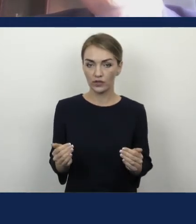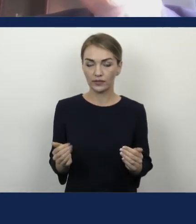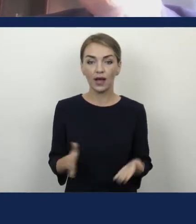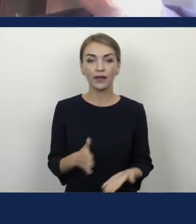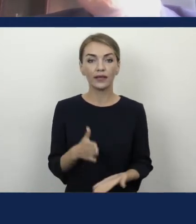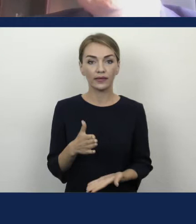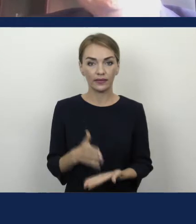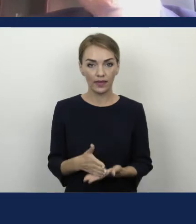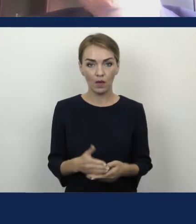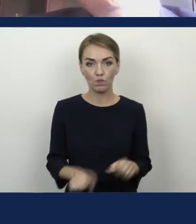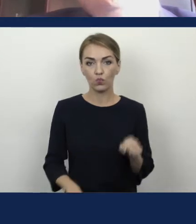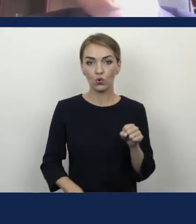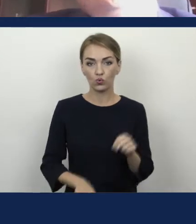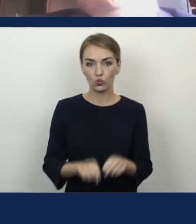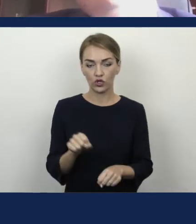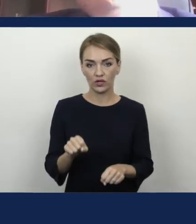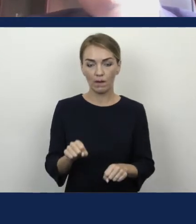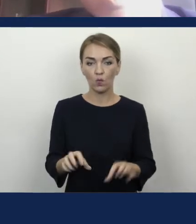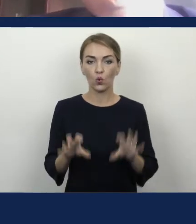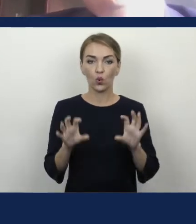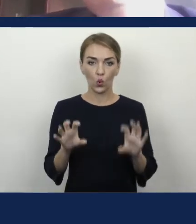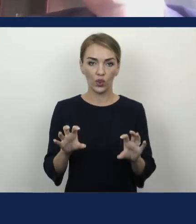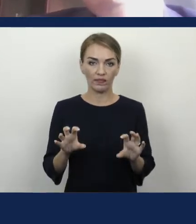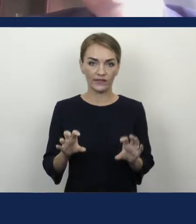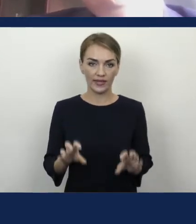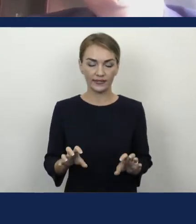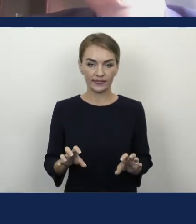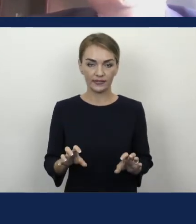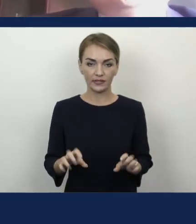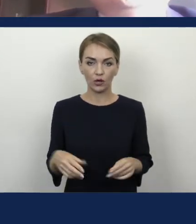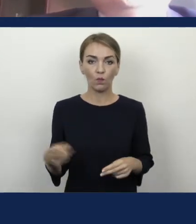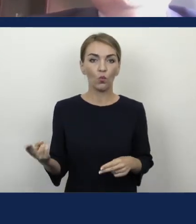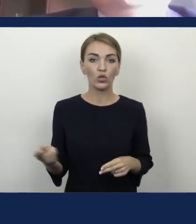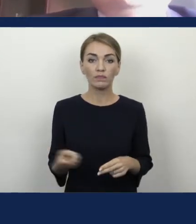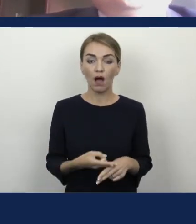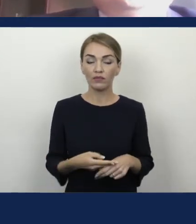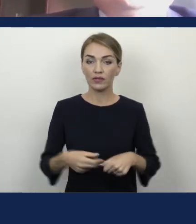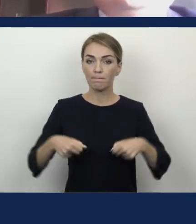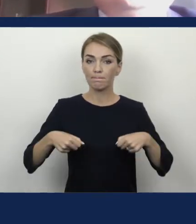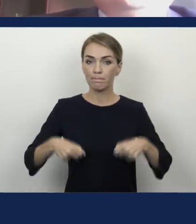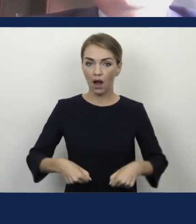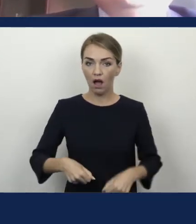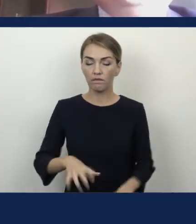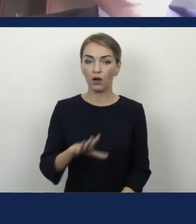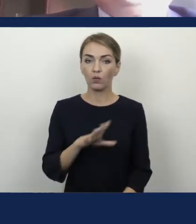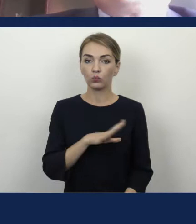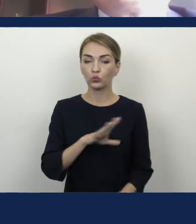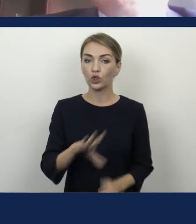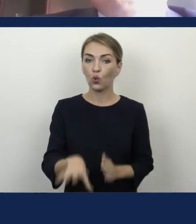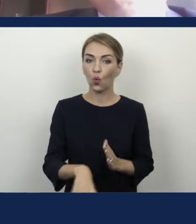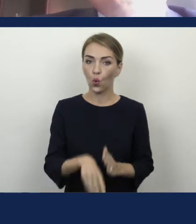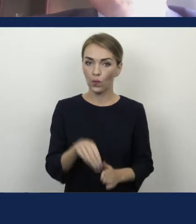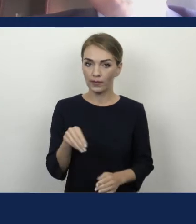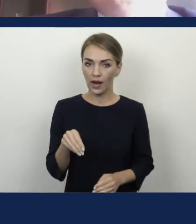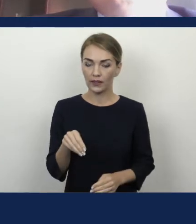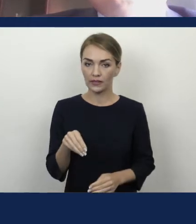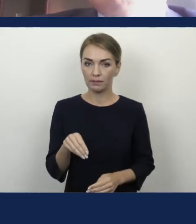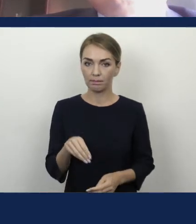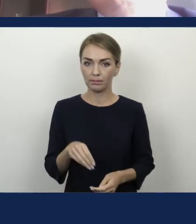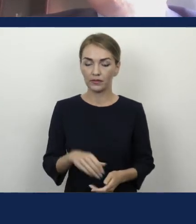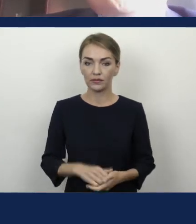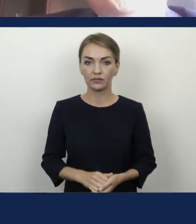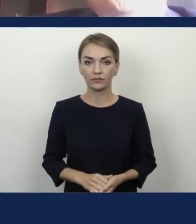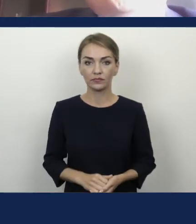Convention. Taking away the right to be elected to the